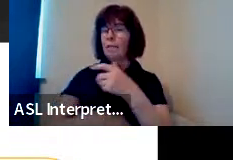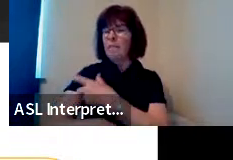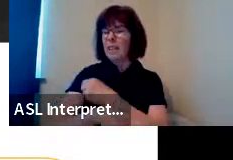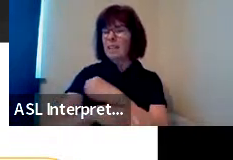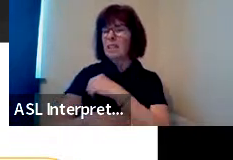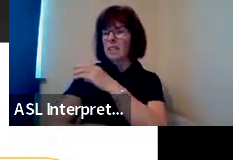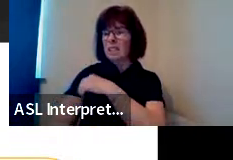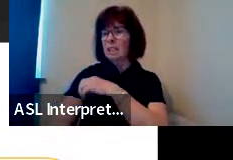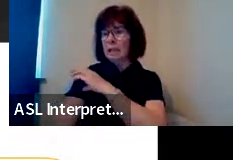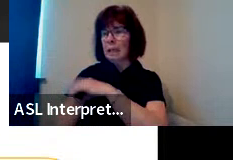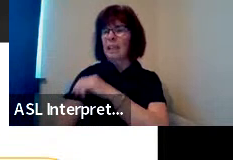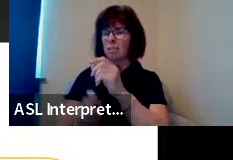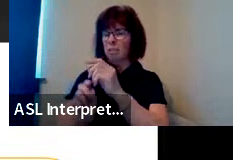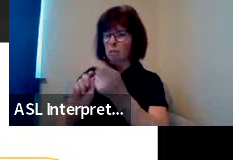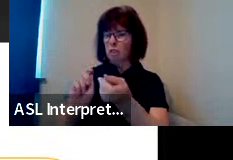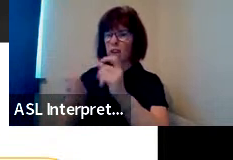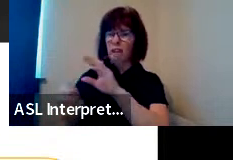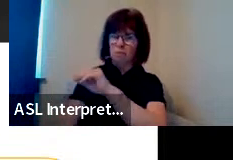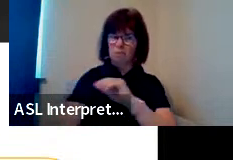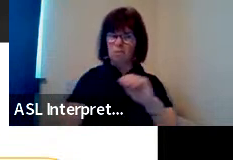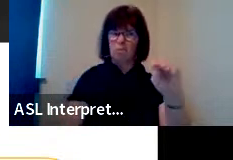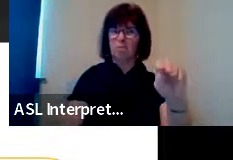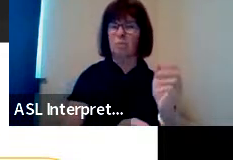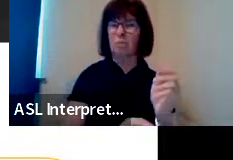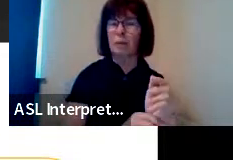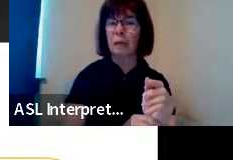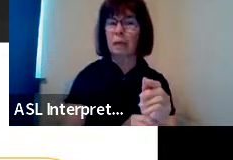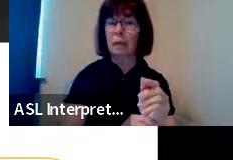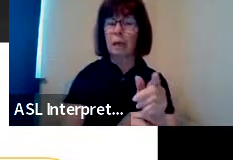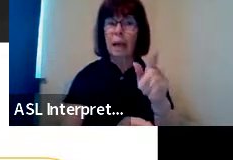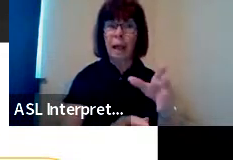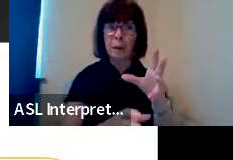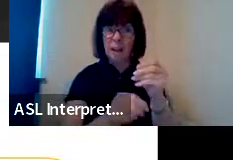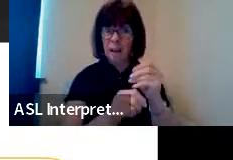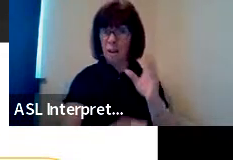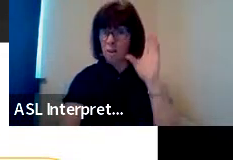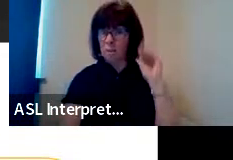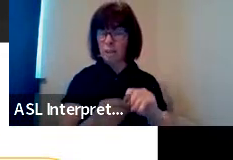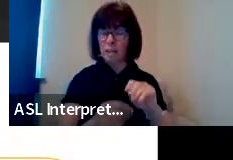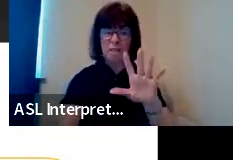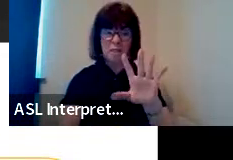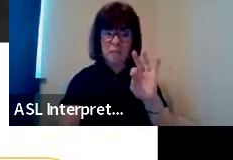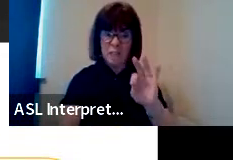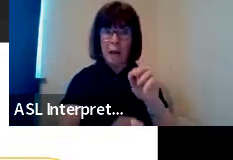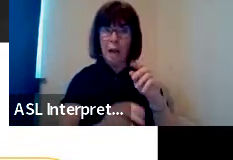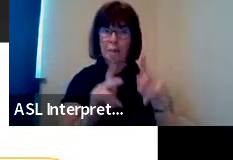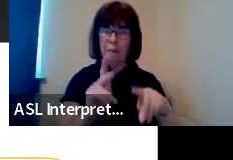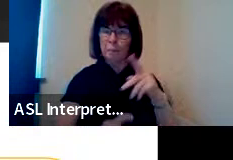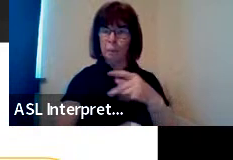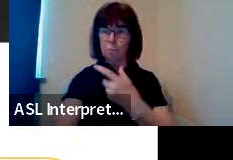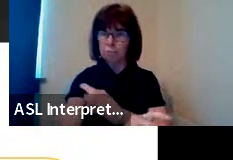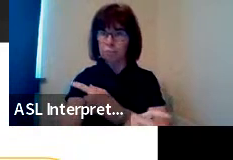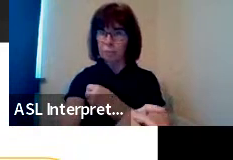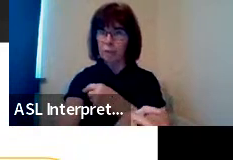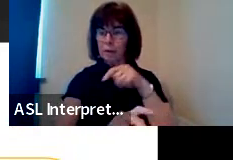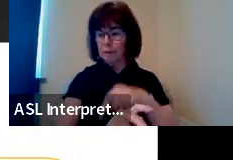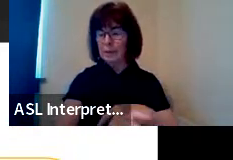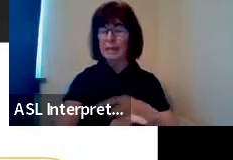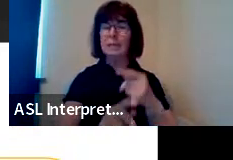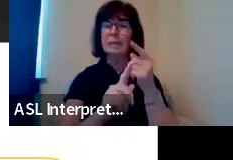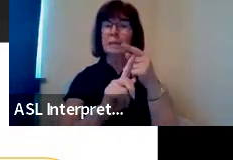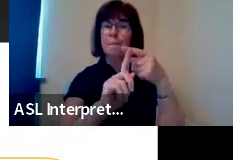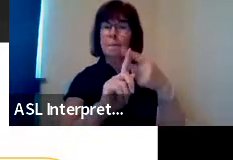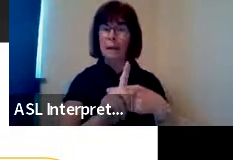And we actually were able to reach 59 people this month. And what we noticed was really is